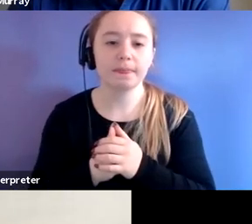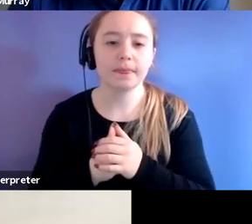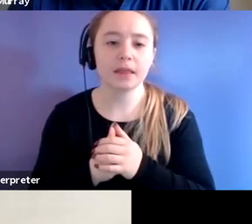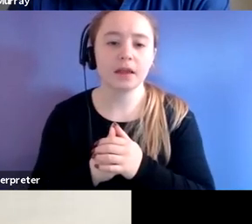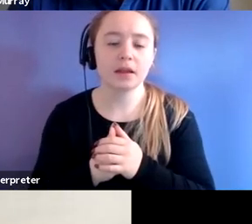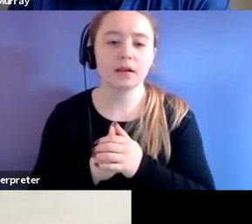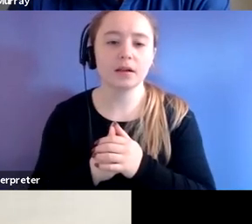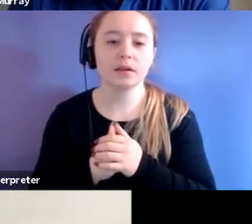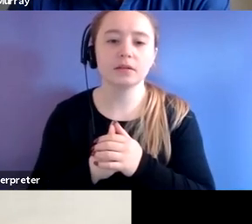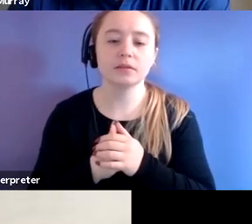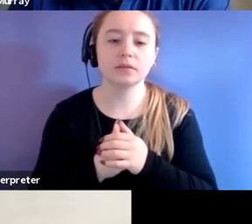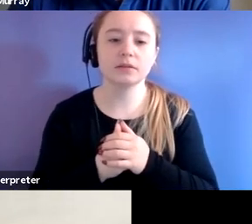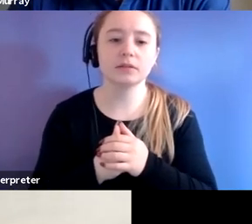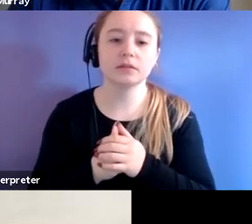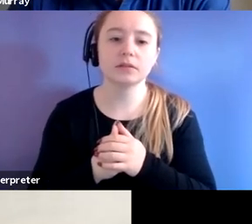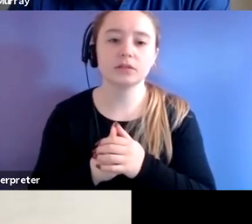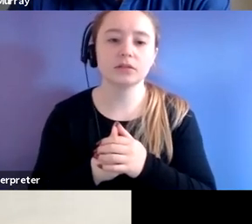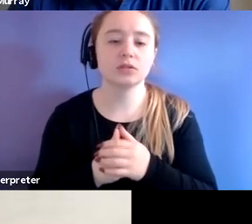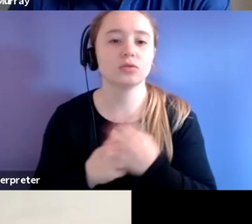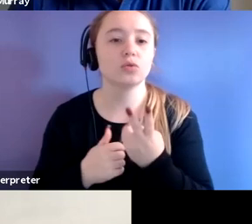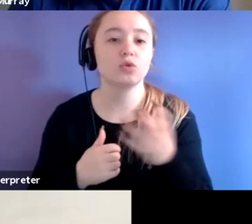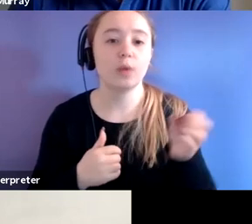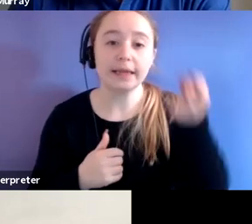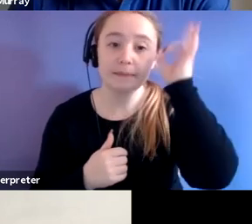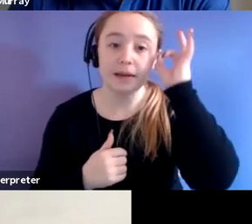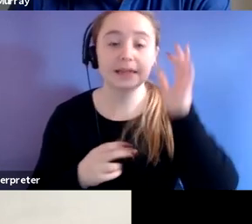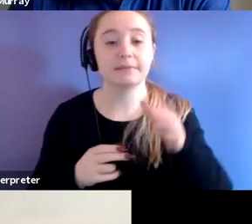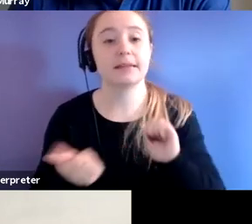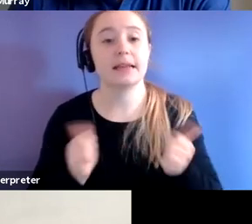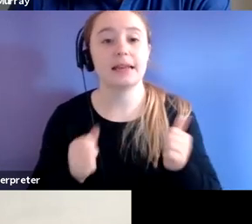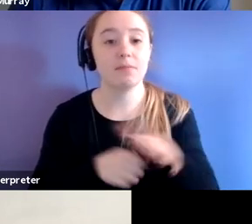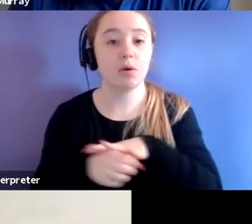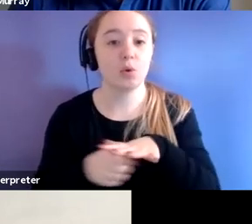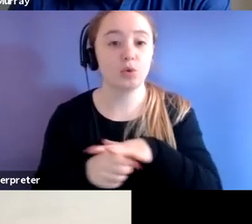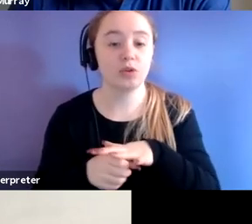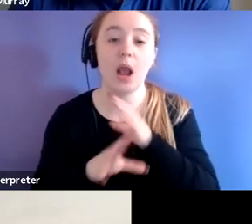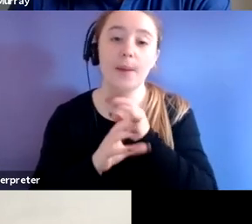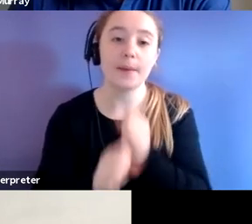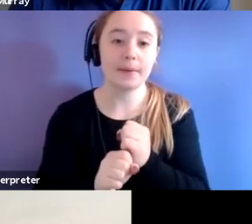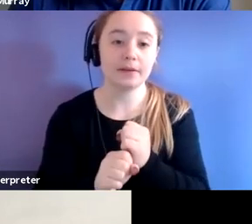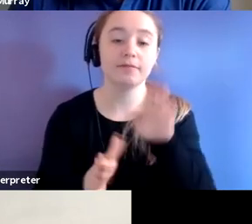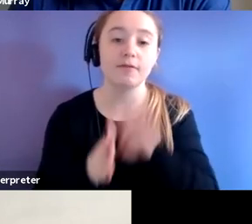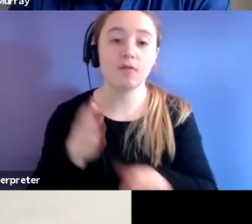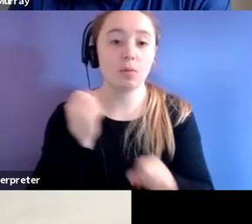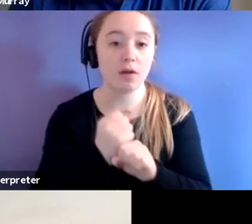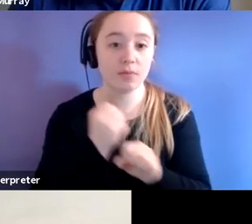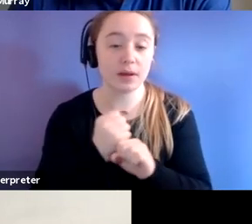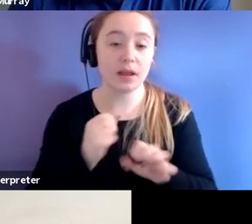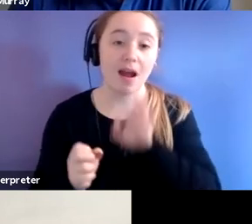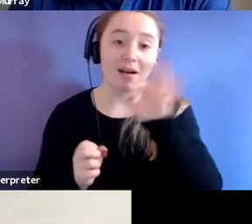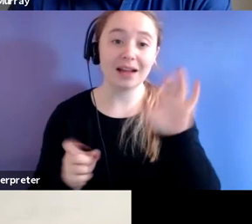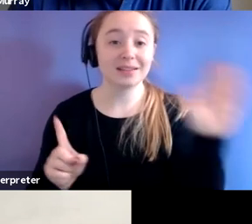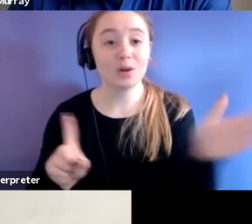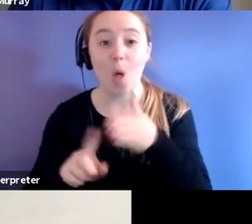think the commitment for 20-minute neighbourhoods in the programme for government kind of, I think, is asking everybody to up their game,